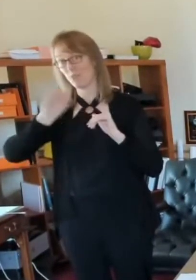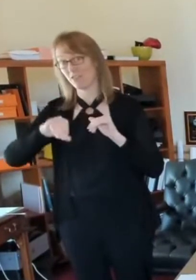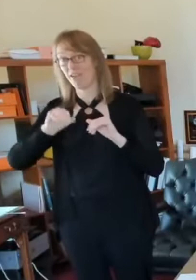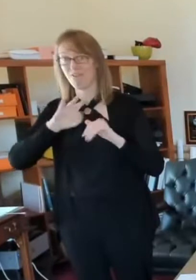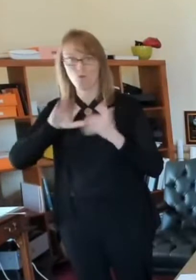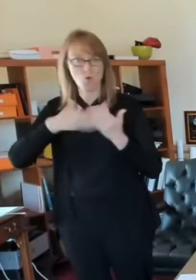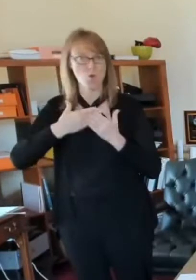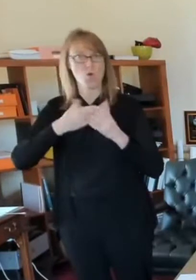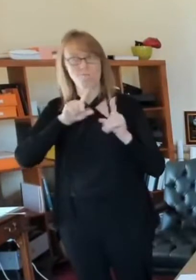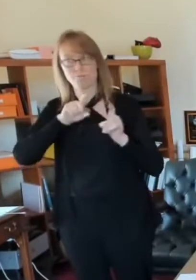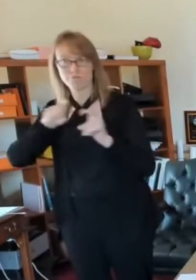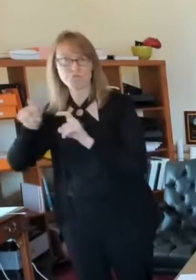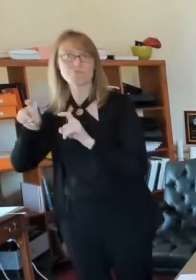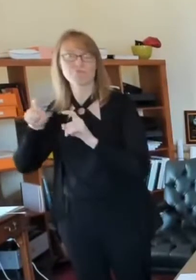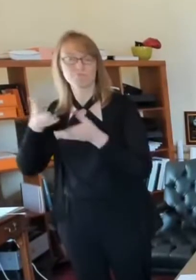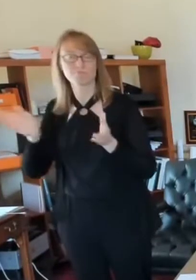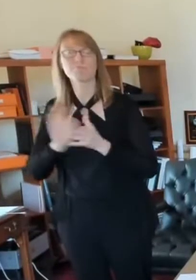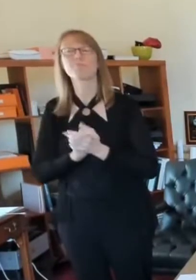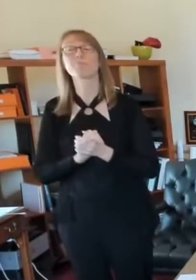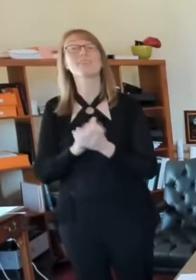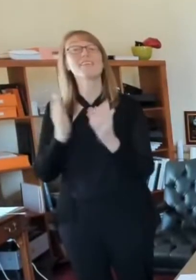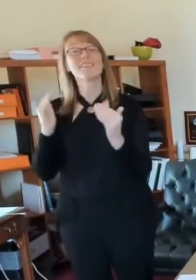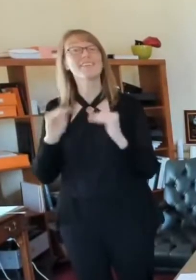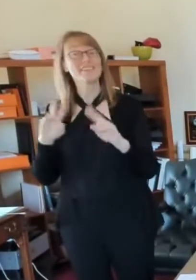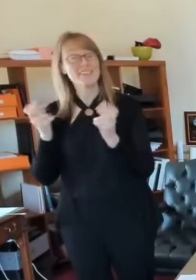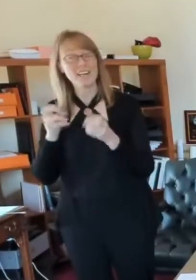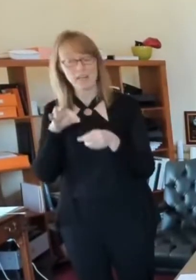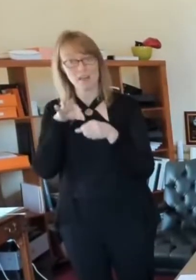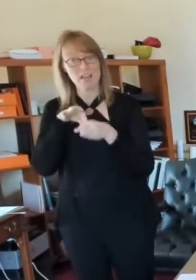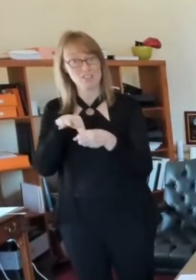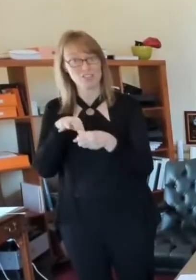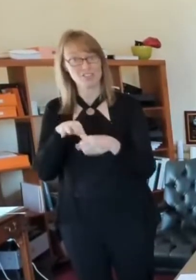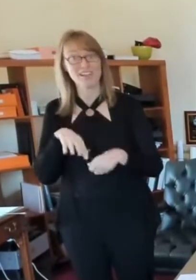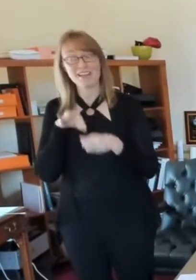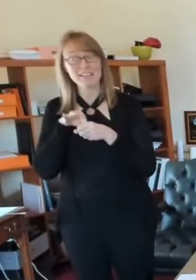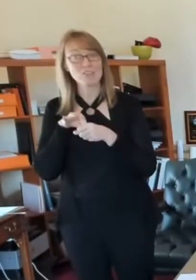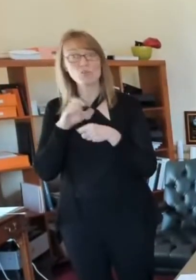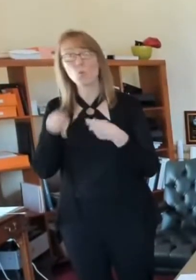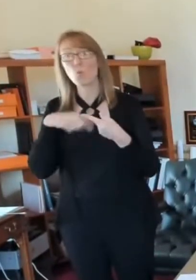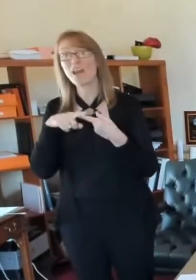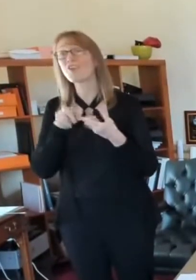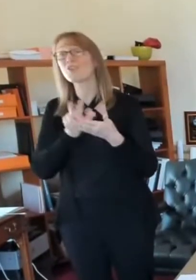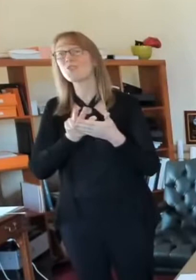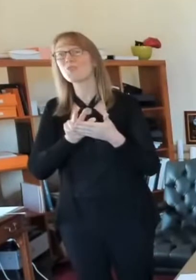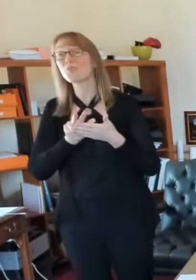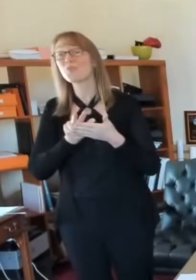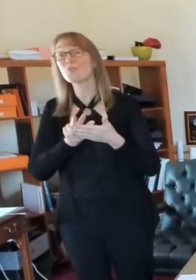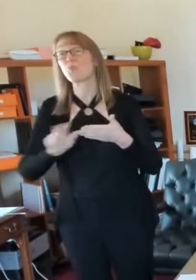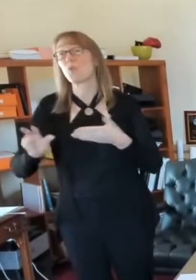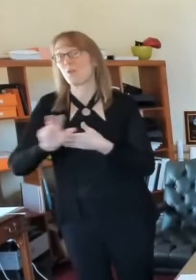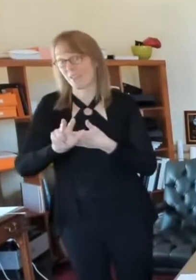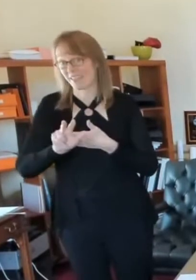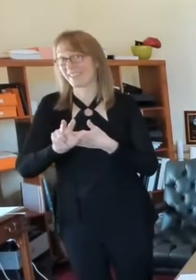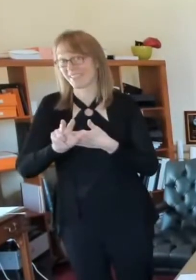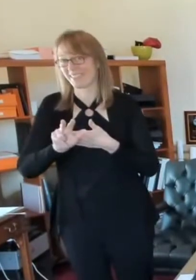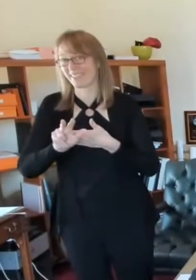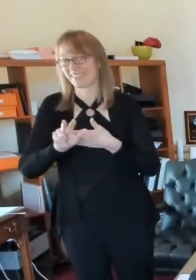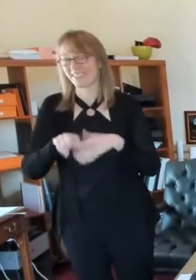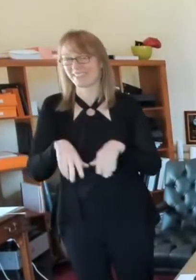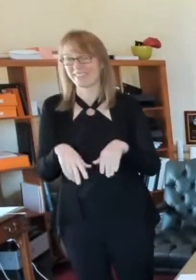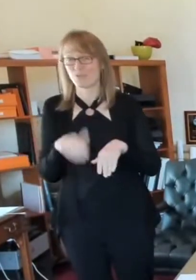is 3 weeks from tomorrow. And today, we've been talking about this for a while,